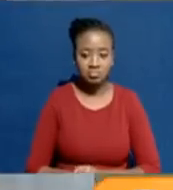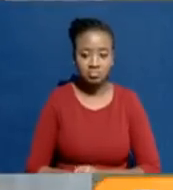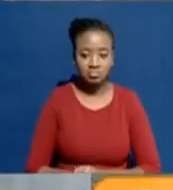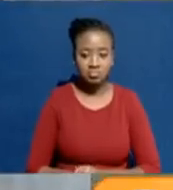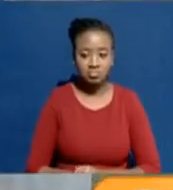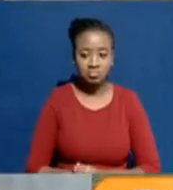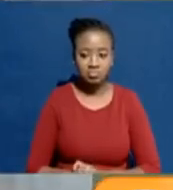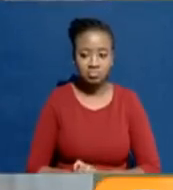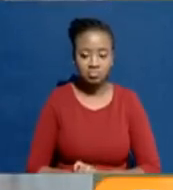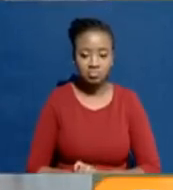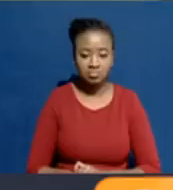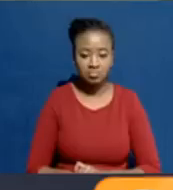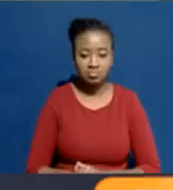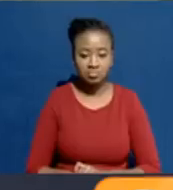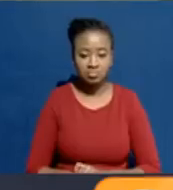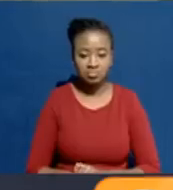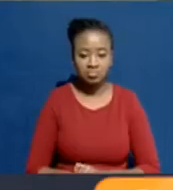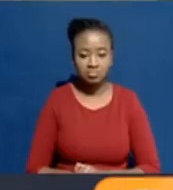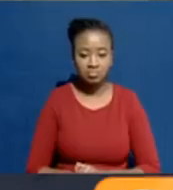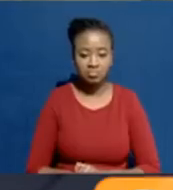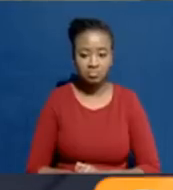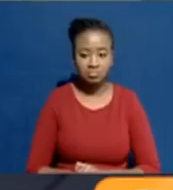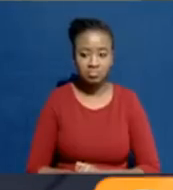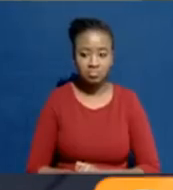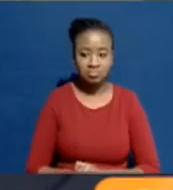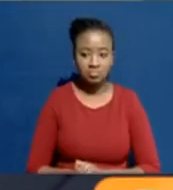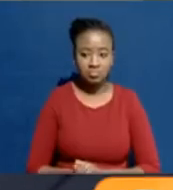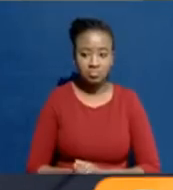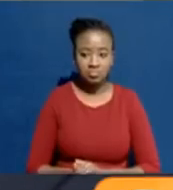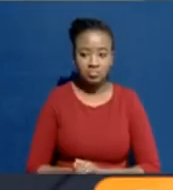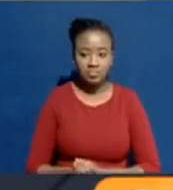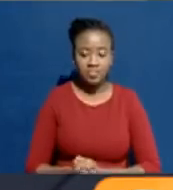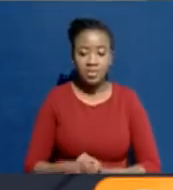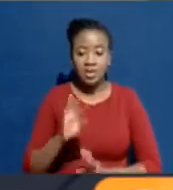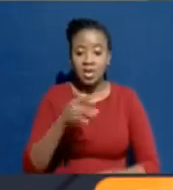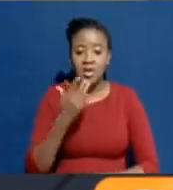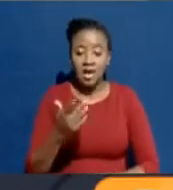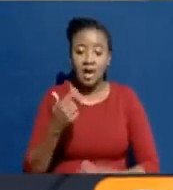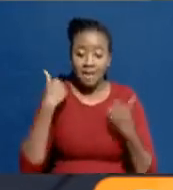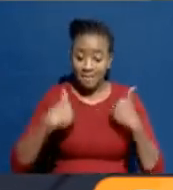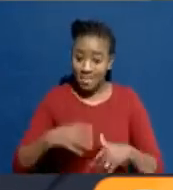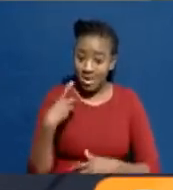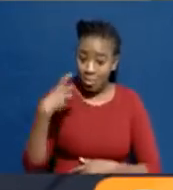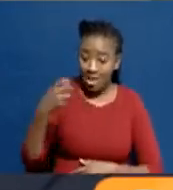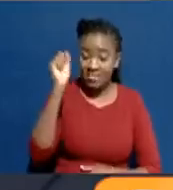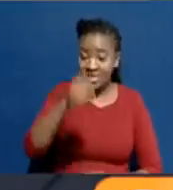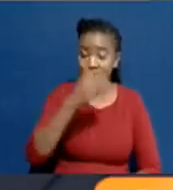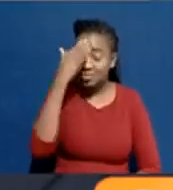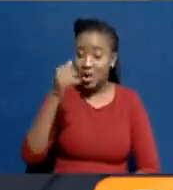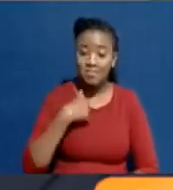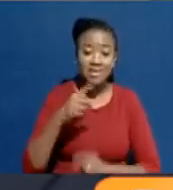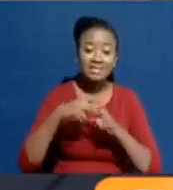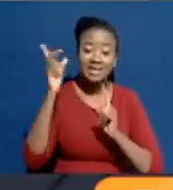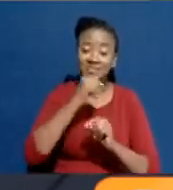Ndiyo. Tulete mikoba na maji. The new generation of content creators are not balling. I am balling because I've been here since 2008, before content creation,